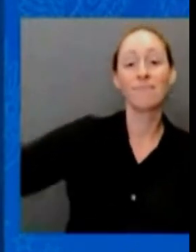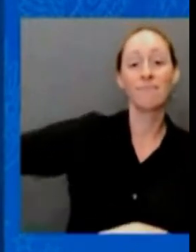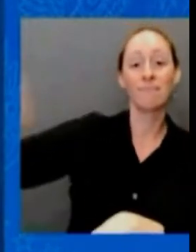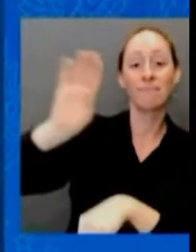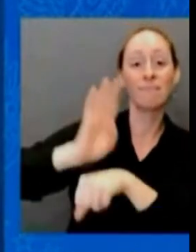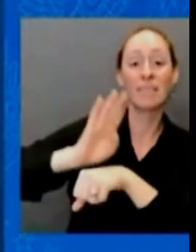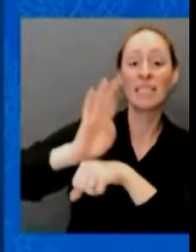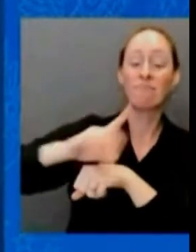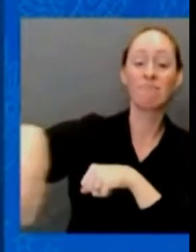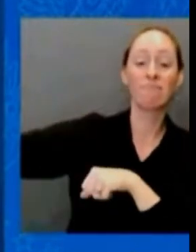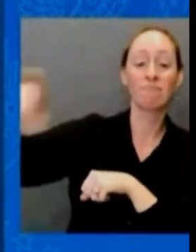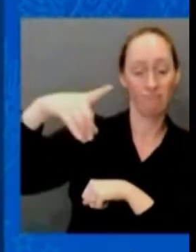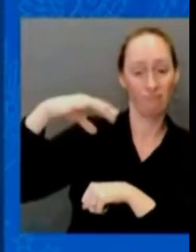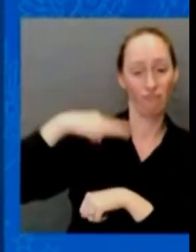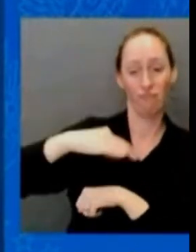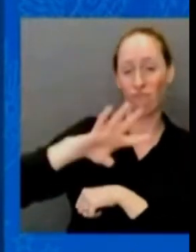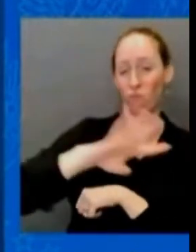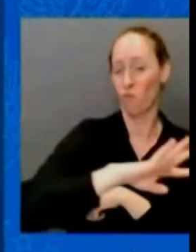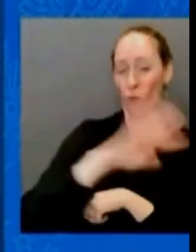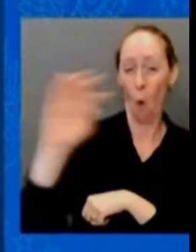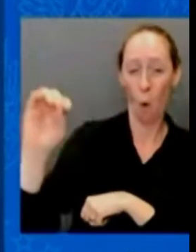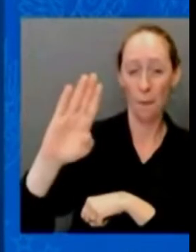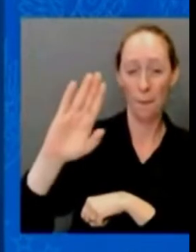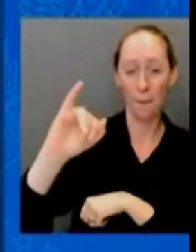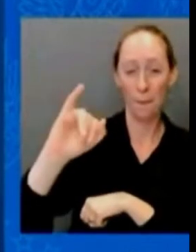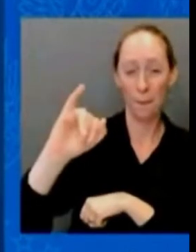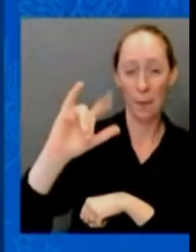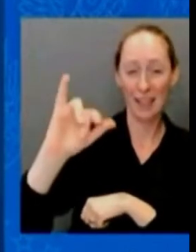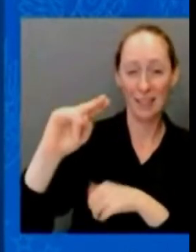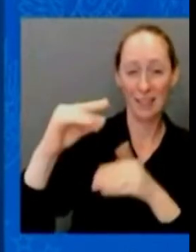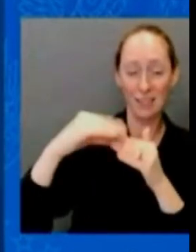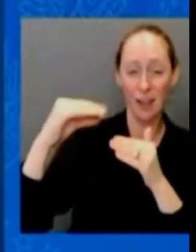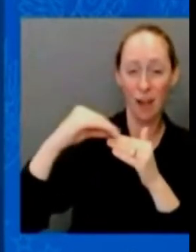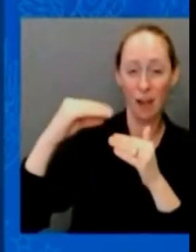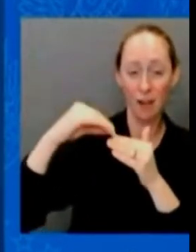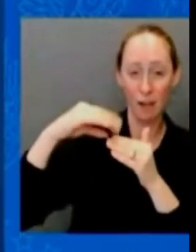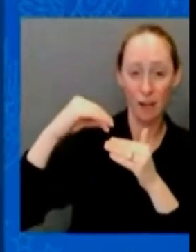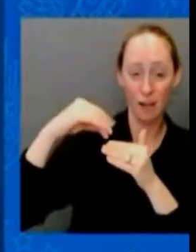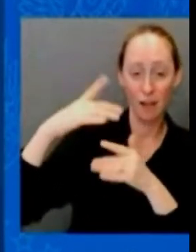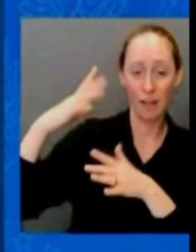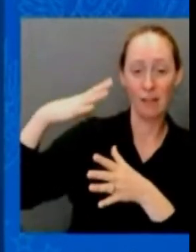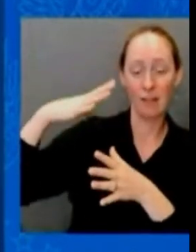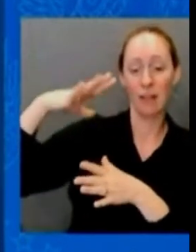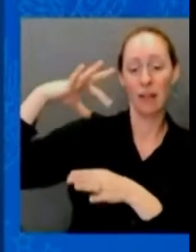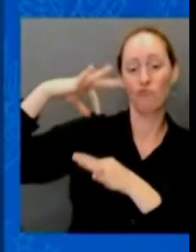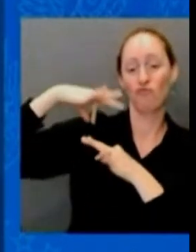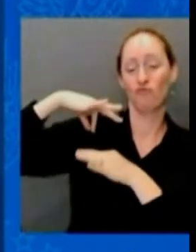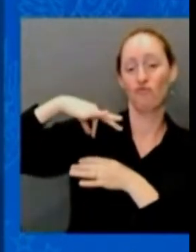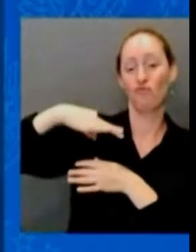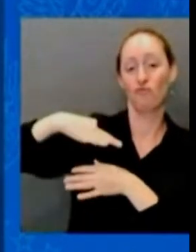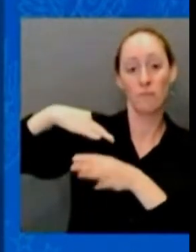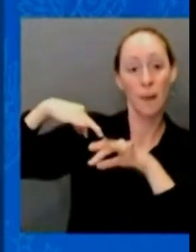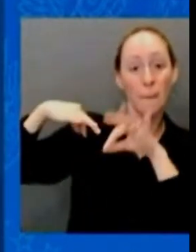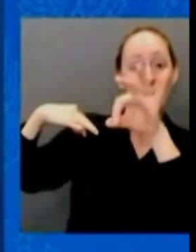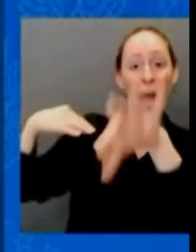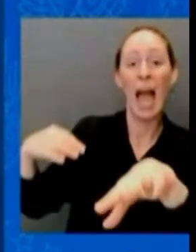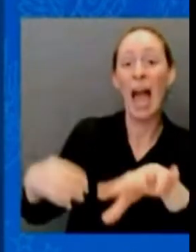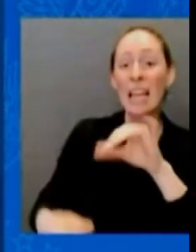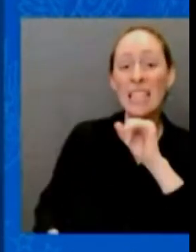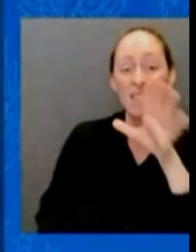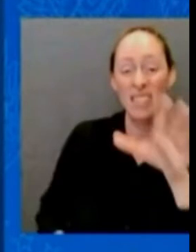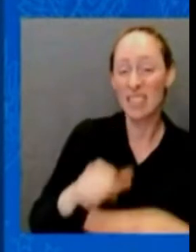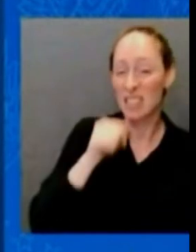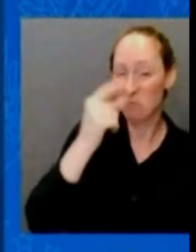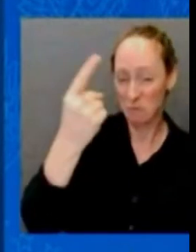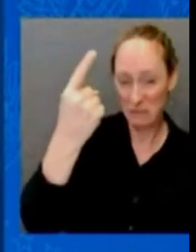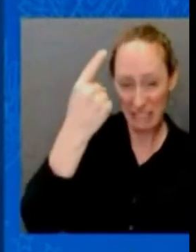But they paid zero in federal tax. Zero in federal tax. So guess what? The Inflation Reduction